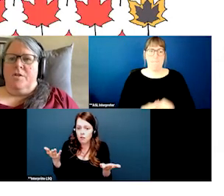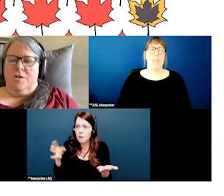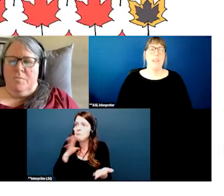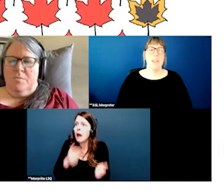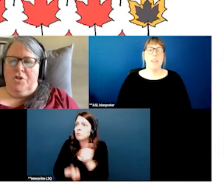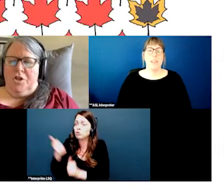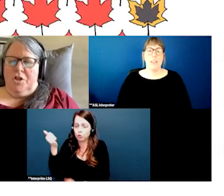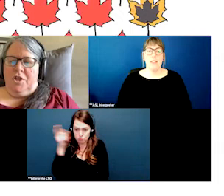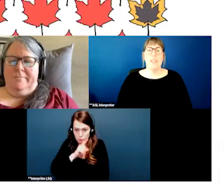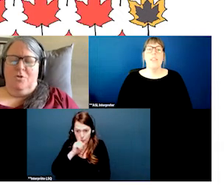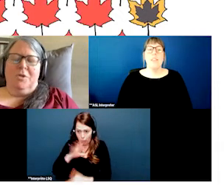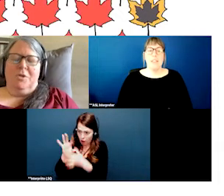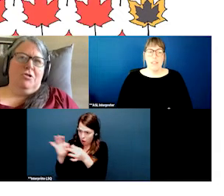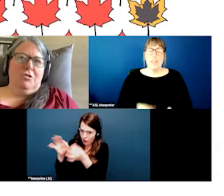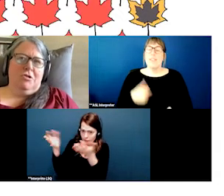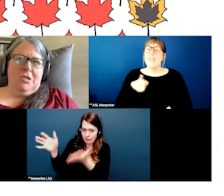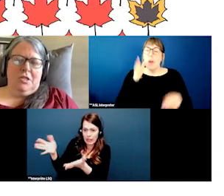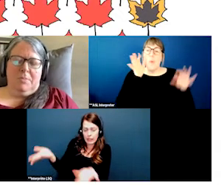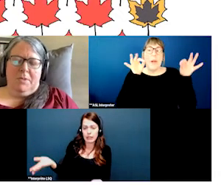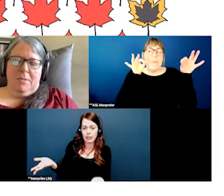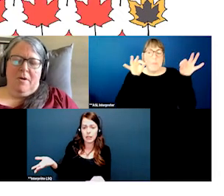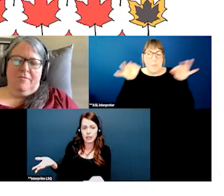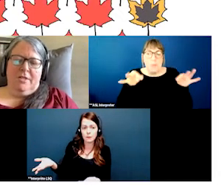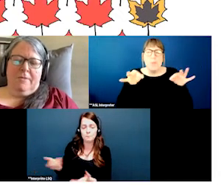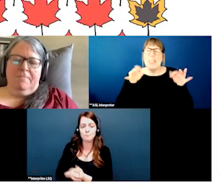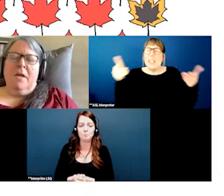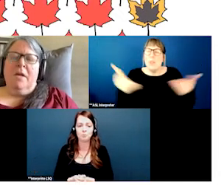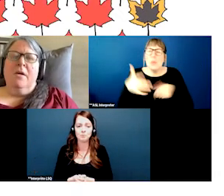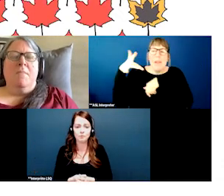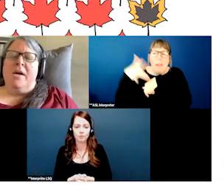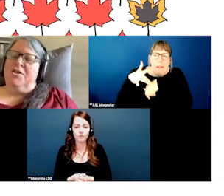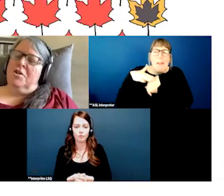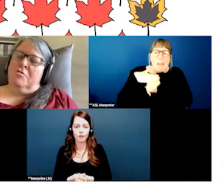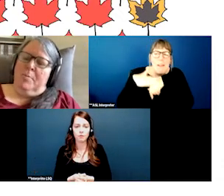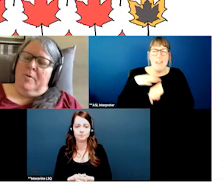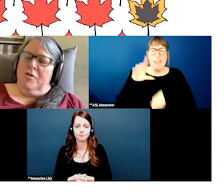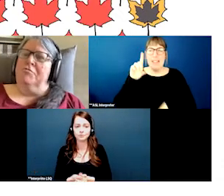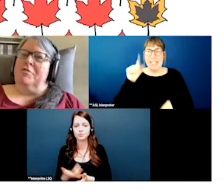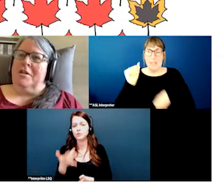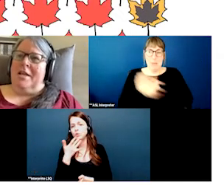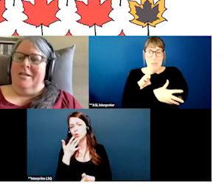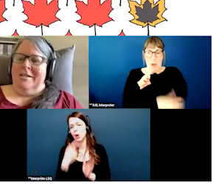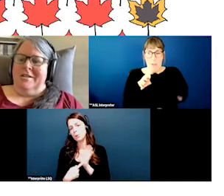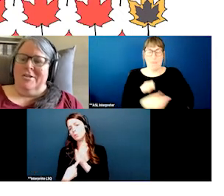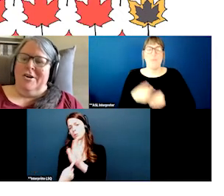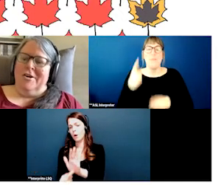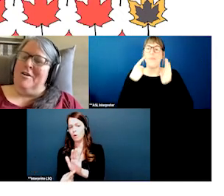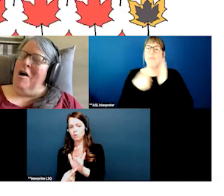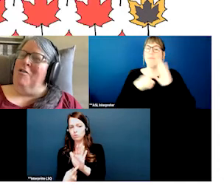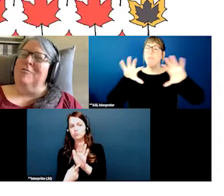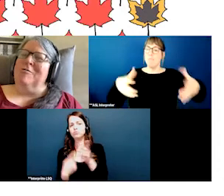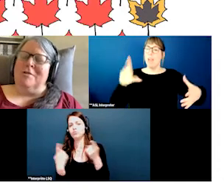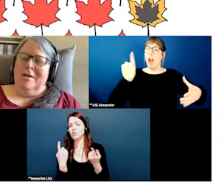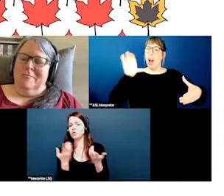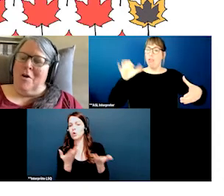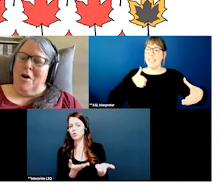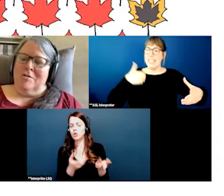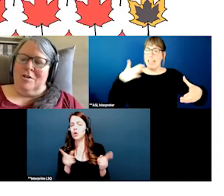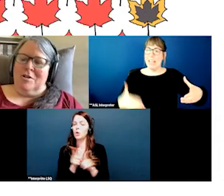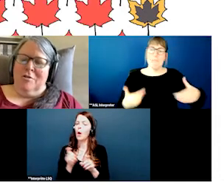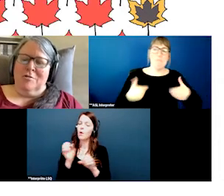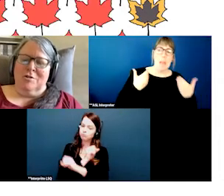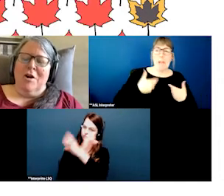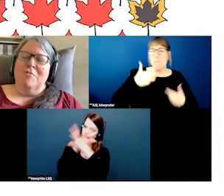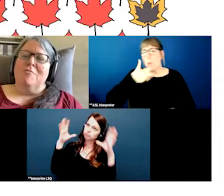take you on a small journey to introduce you to disability poverty. Imagine a group of 100 Canadians, young, old,